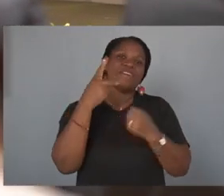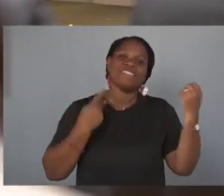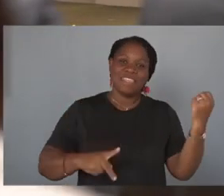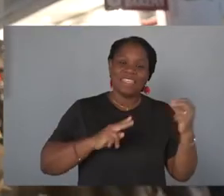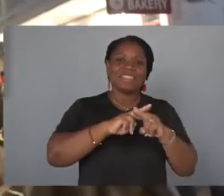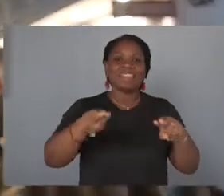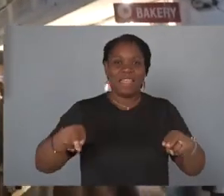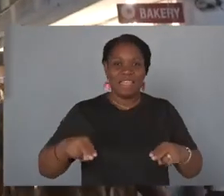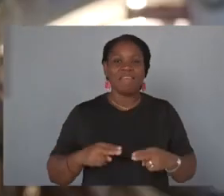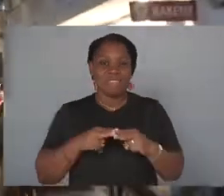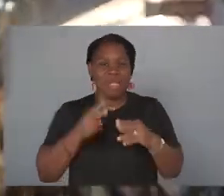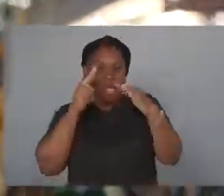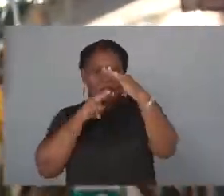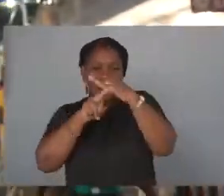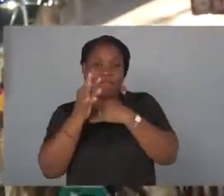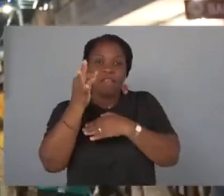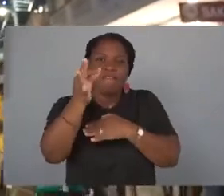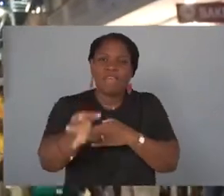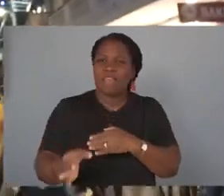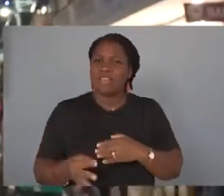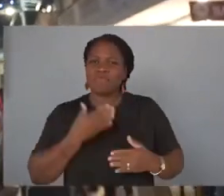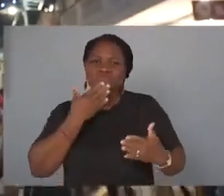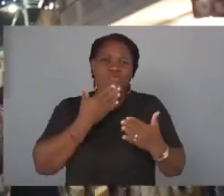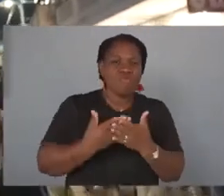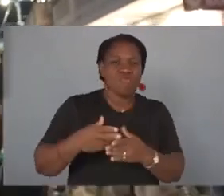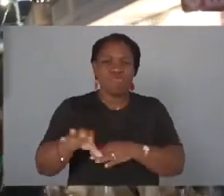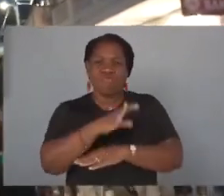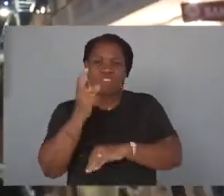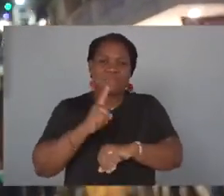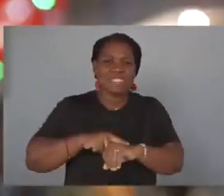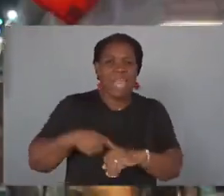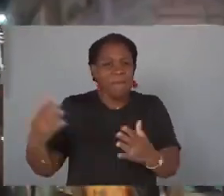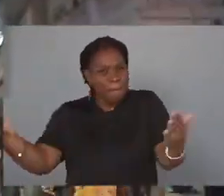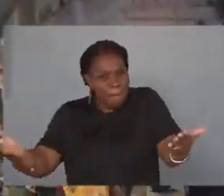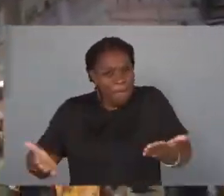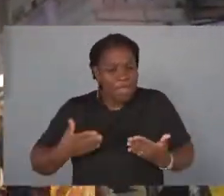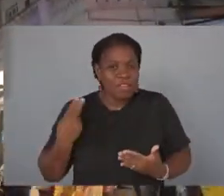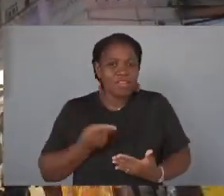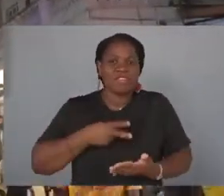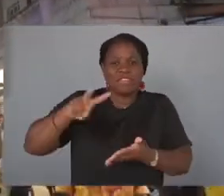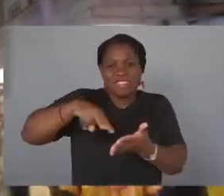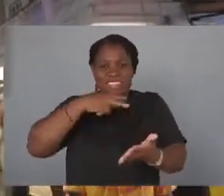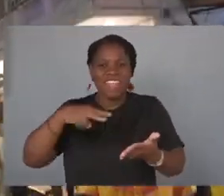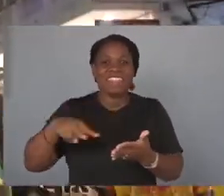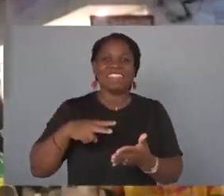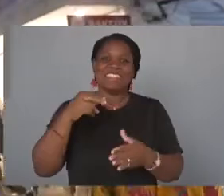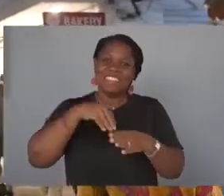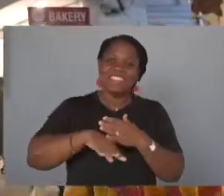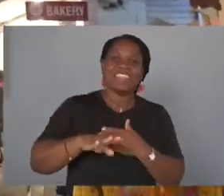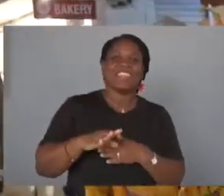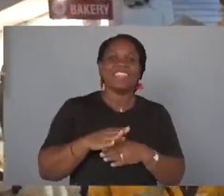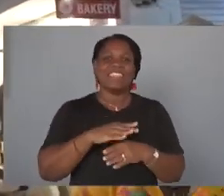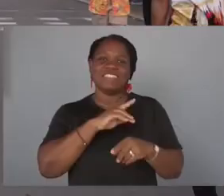and Nevis. Looking ahead, the vibrant season beckons, inviting us to revel in the kind of scope